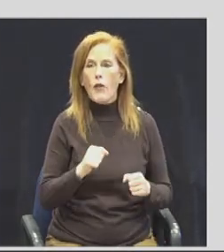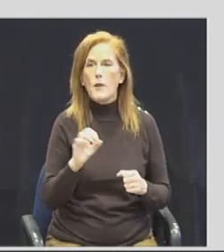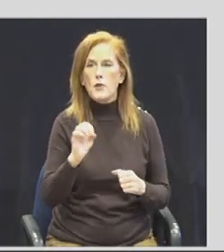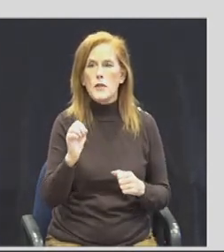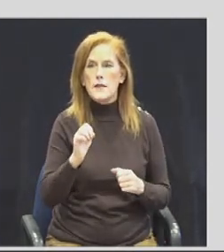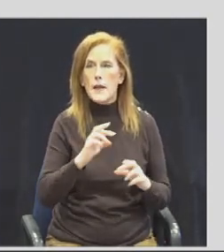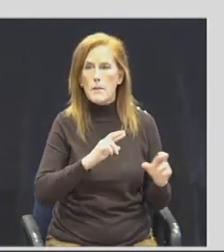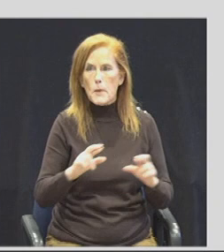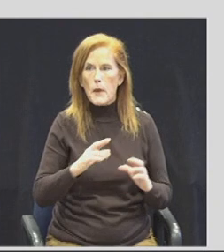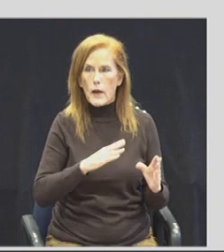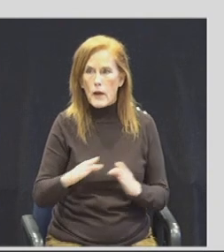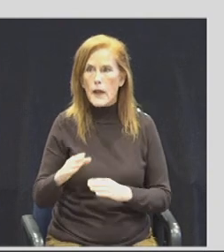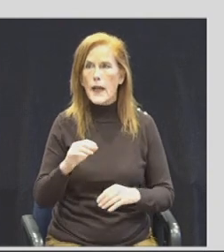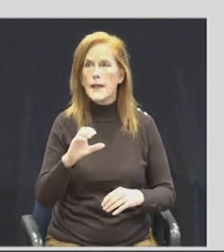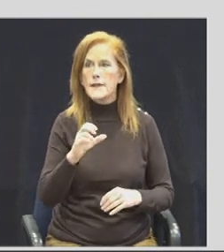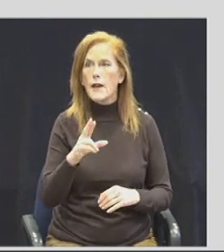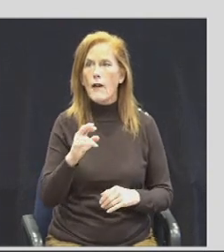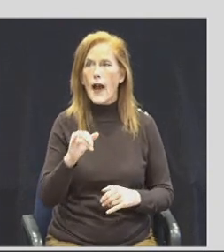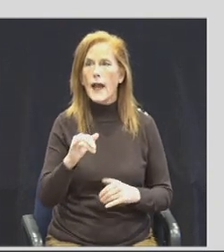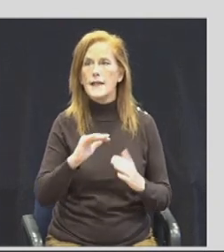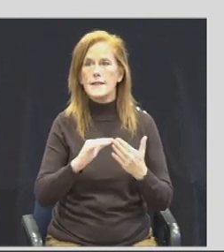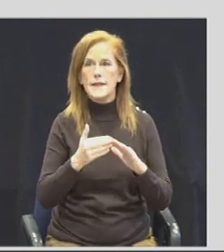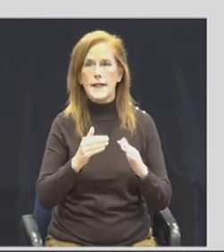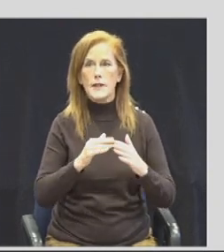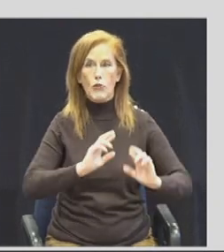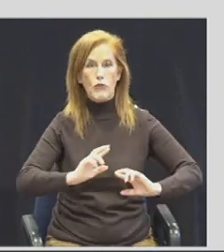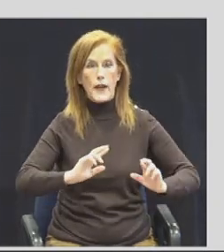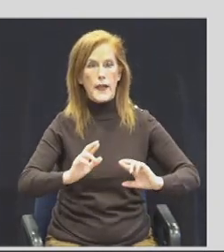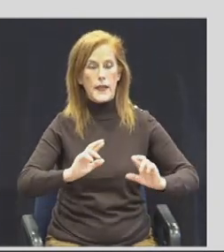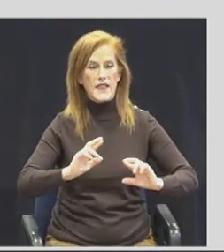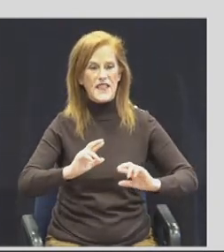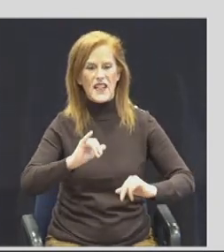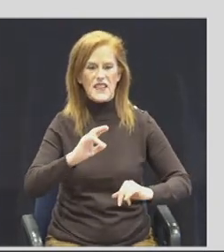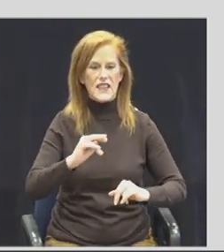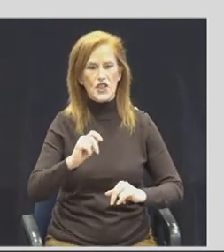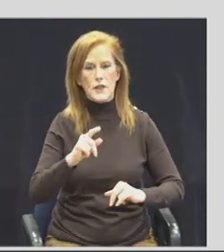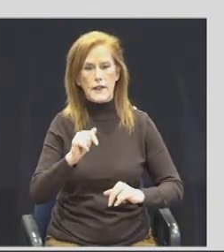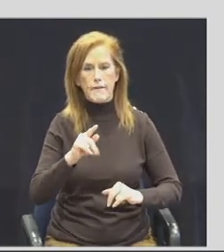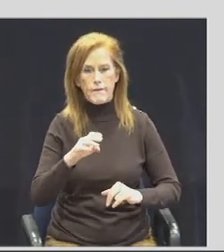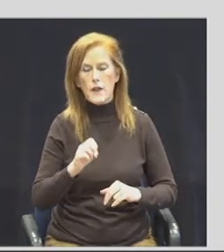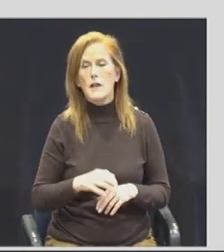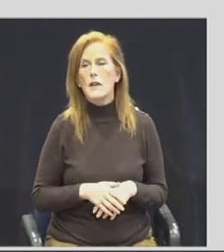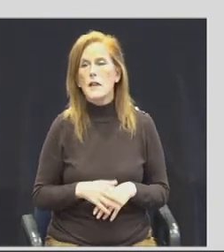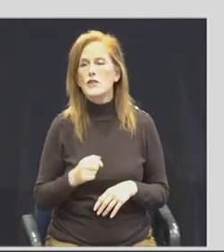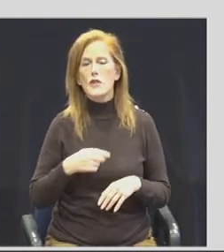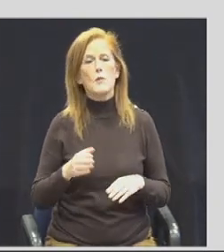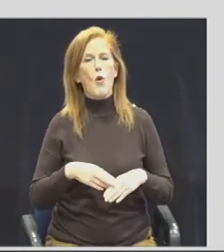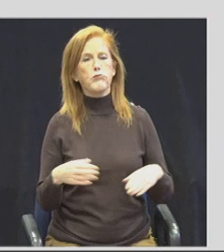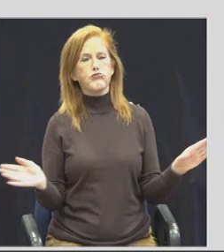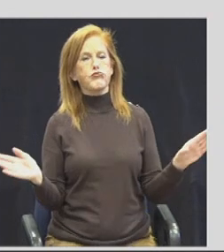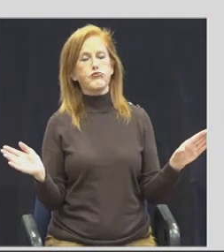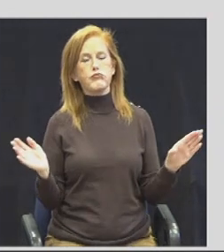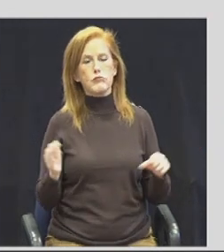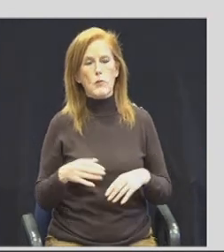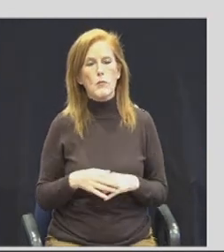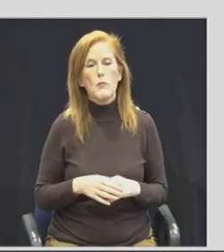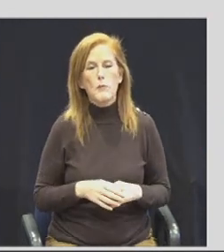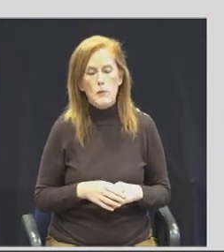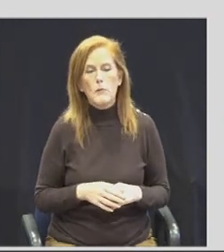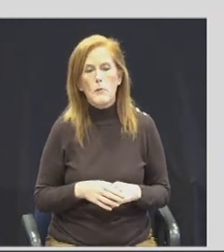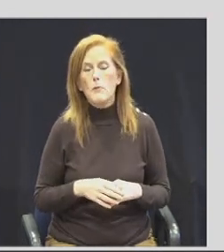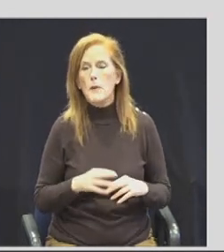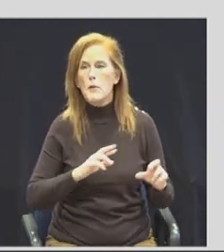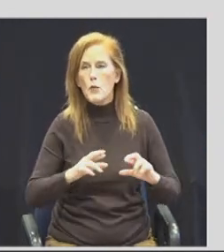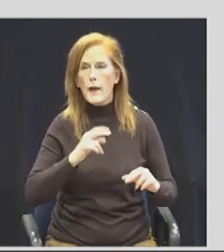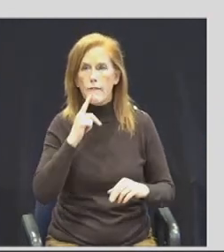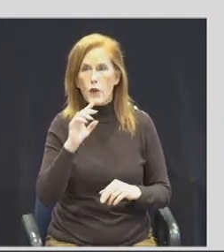CRI is Cities Readiness Initiative. And FEP is kind of a more broad-ranging public health preparedness that has 15 capabilities that